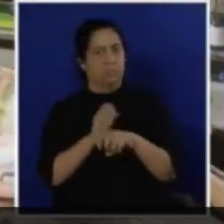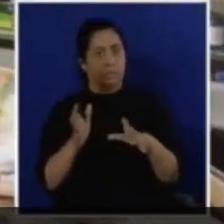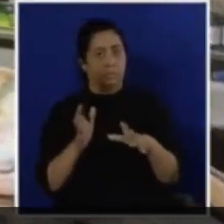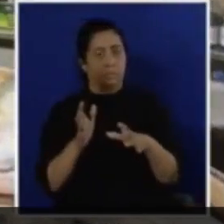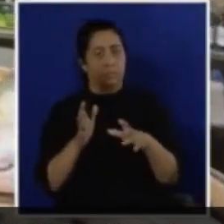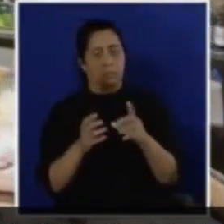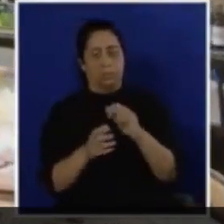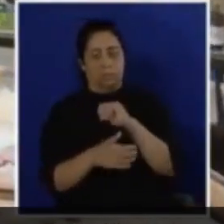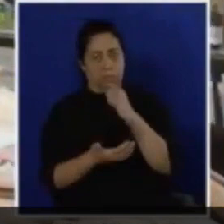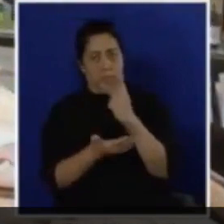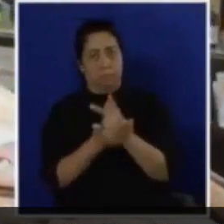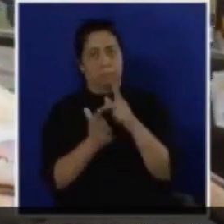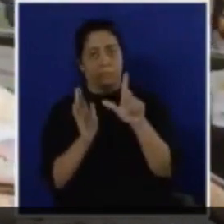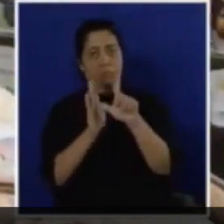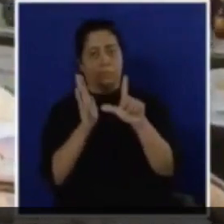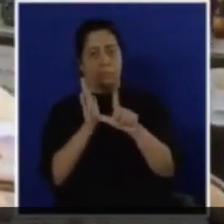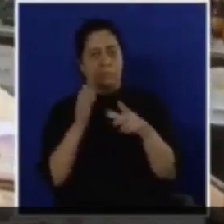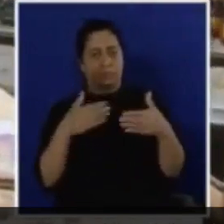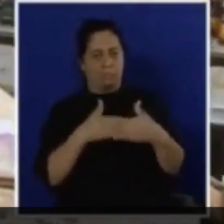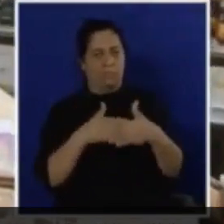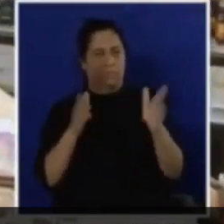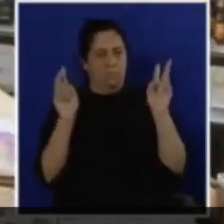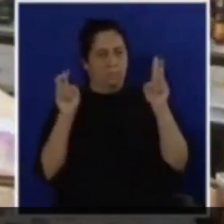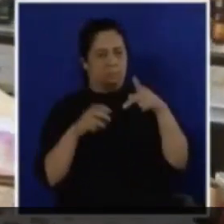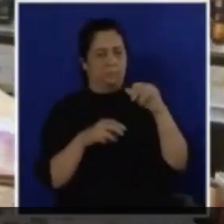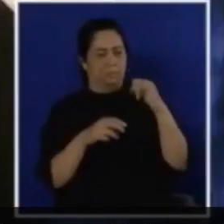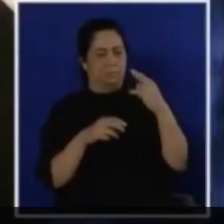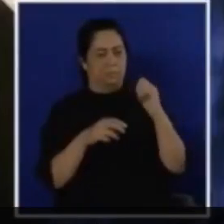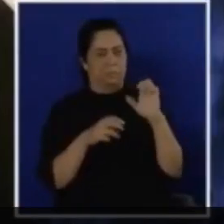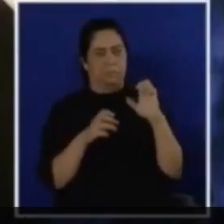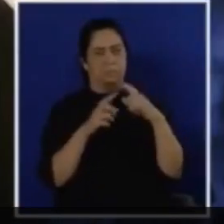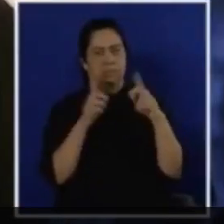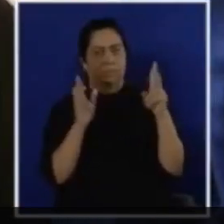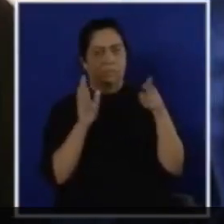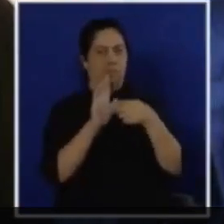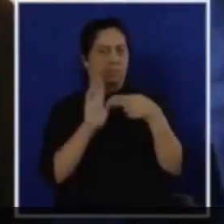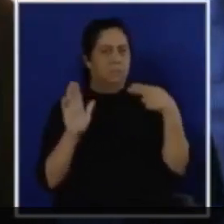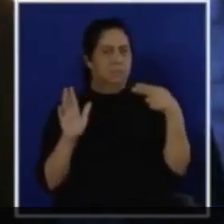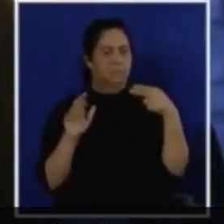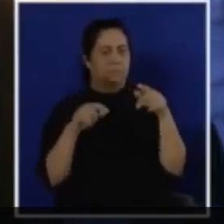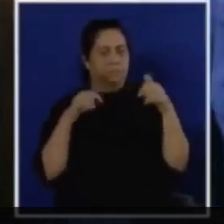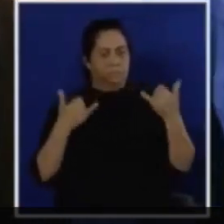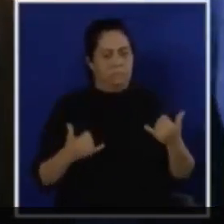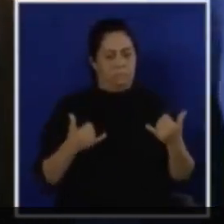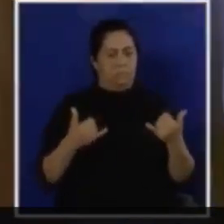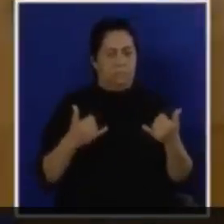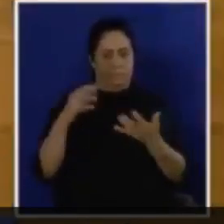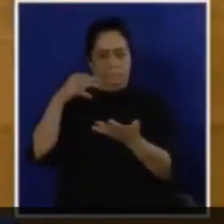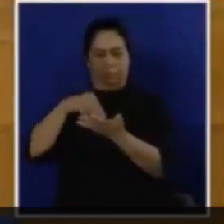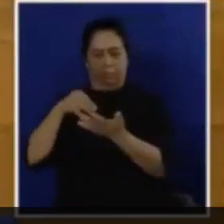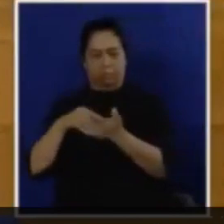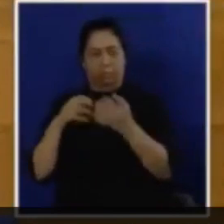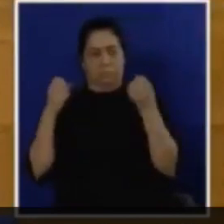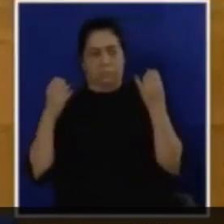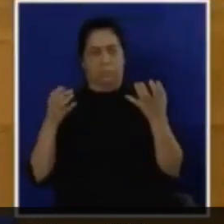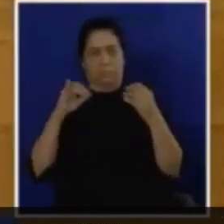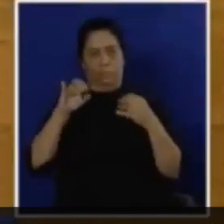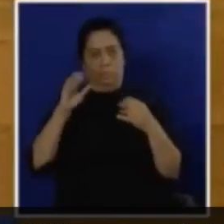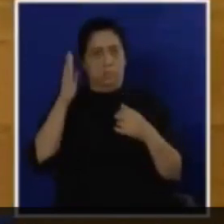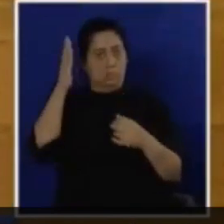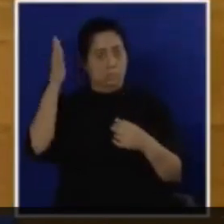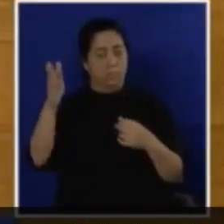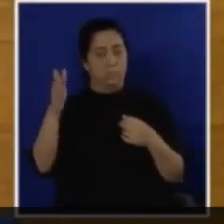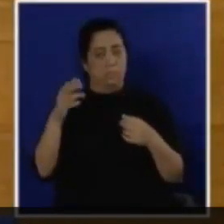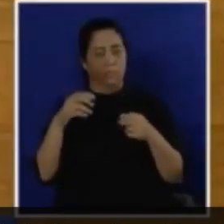the enactment of the package 2 is what stands between today and the millions of jobs in the